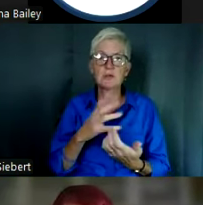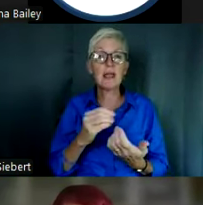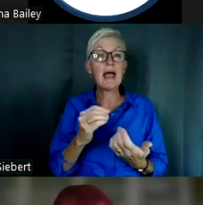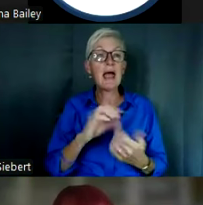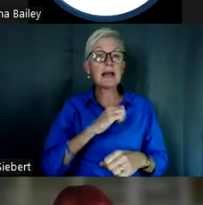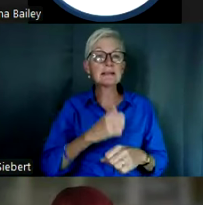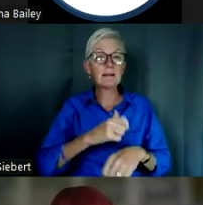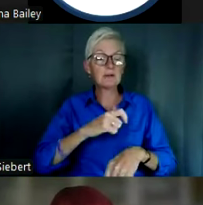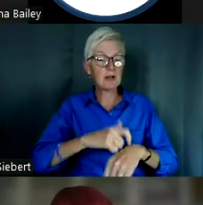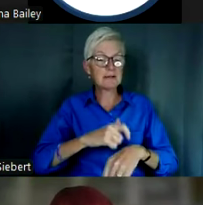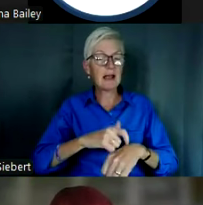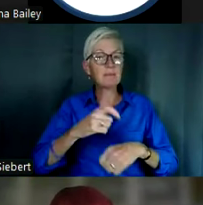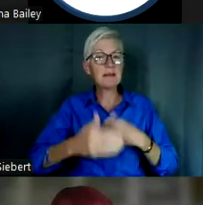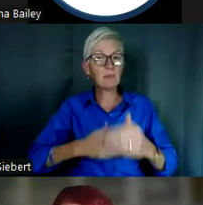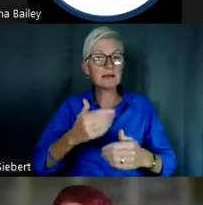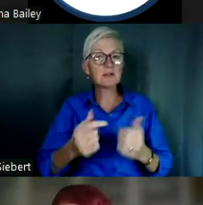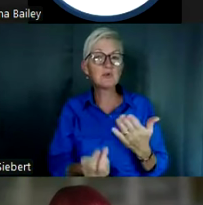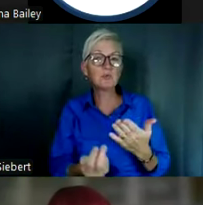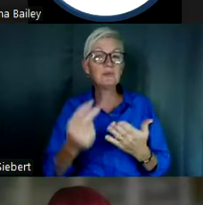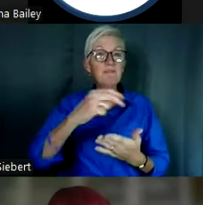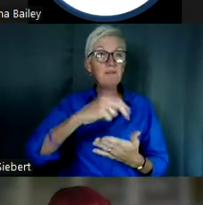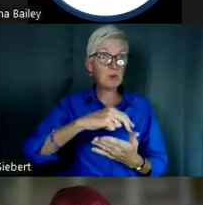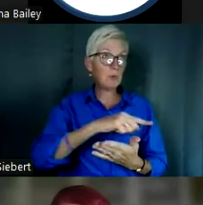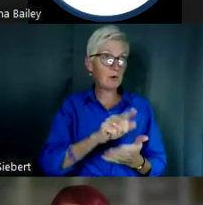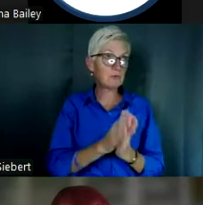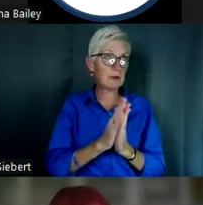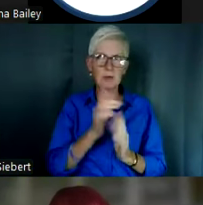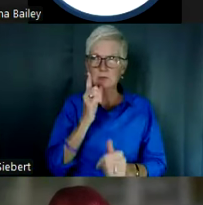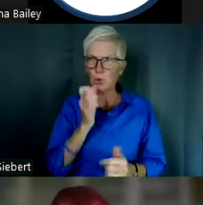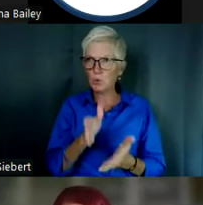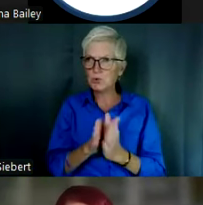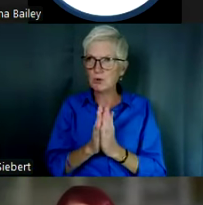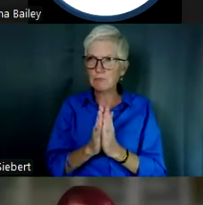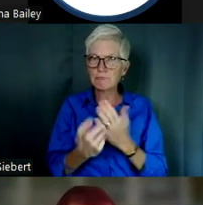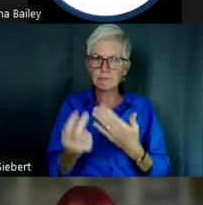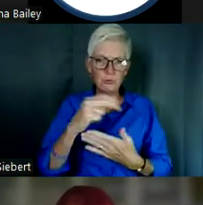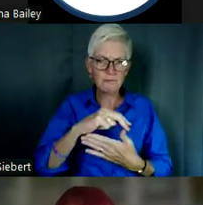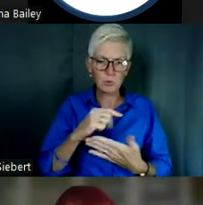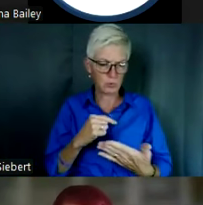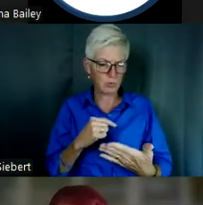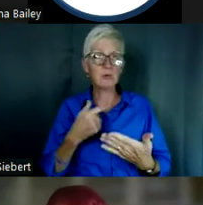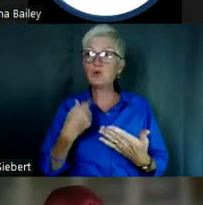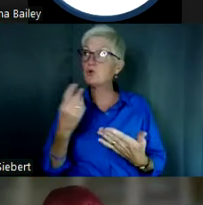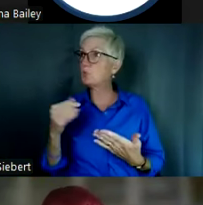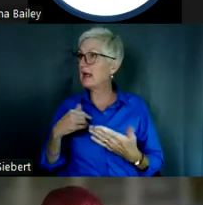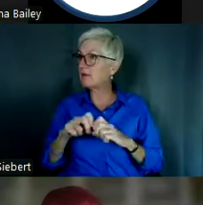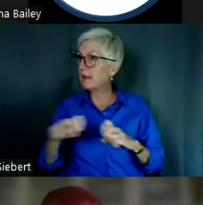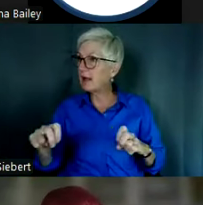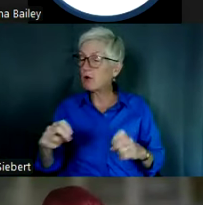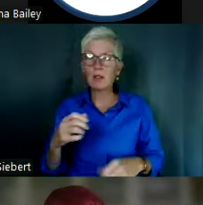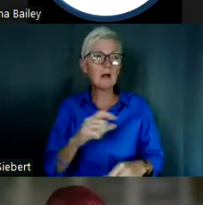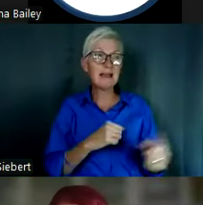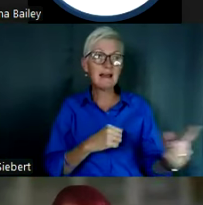for reviewing your request for accommodations. Who is going to review it? Is there a panel? If I have a question, do I have a